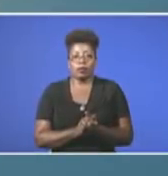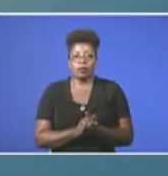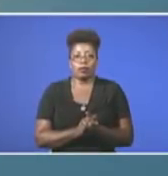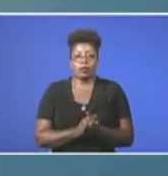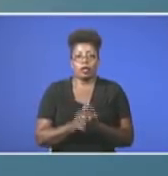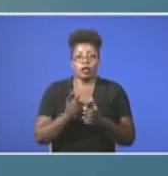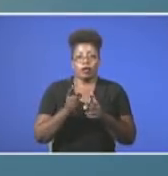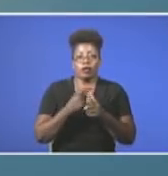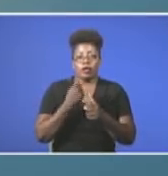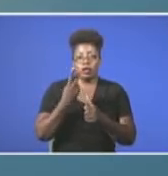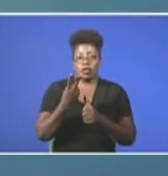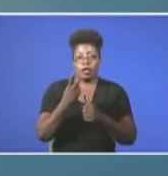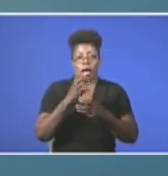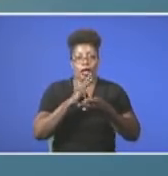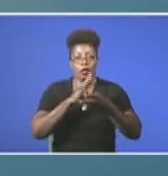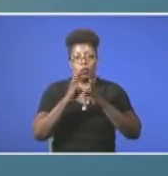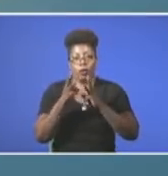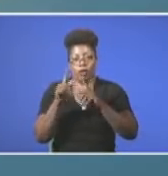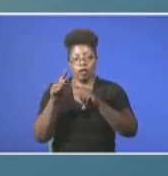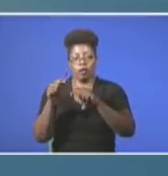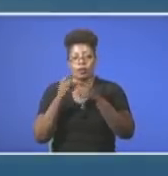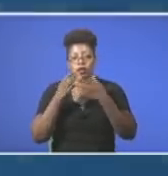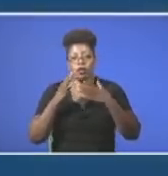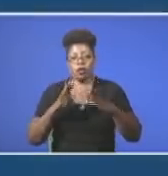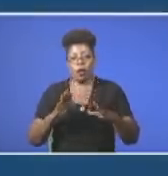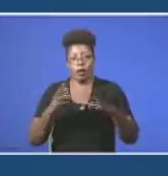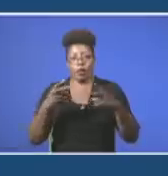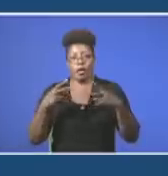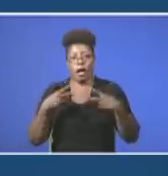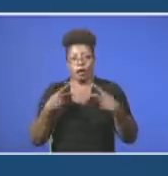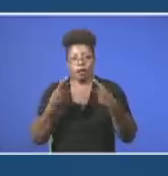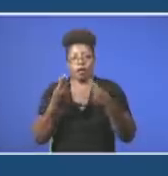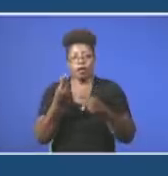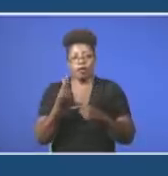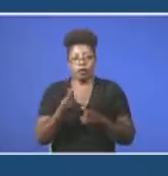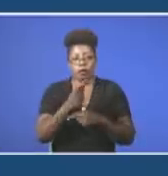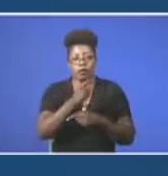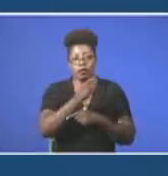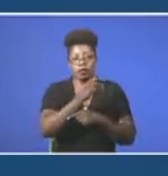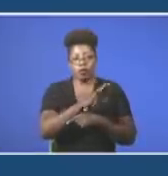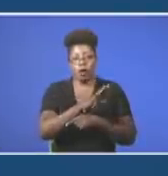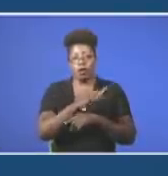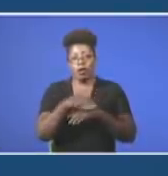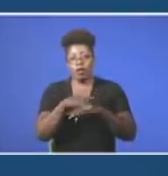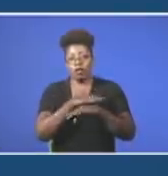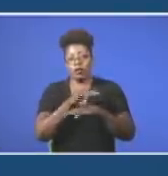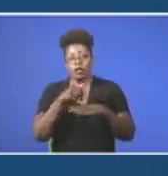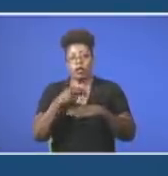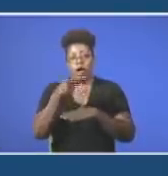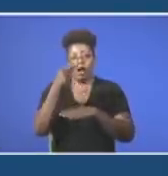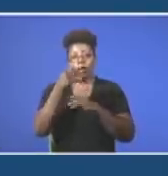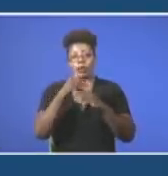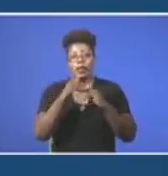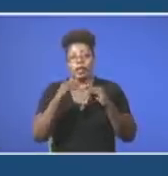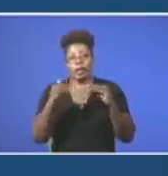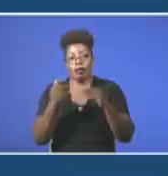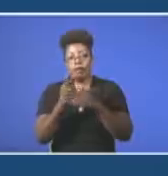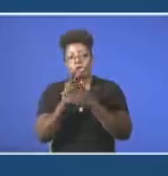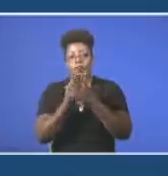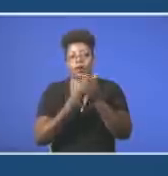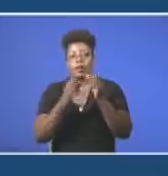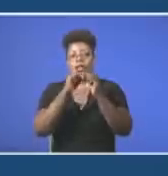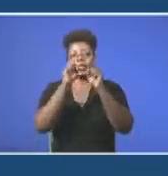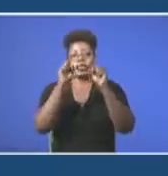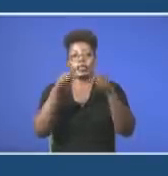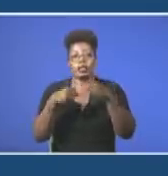In our first look at weather, the tropics remain quiet, but we do have a couple of troughs, one at the surface and another in the upper level. Both of these systems have